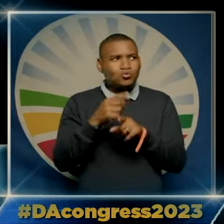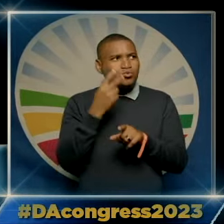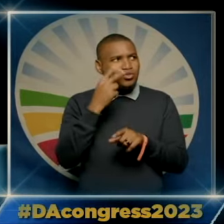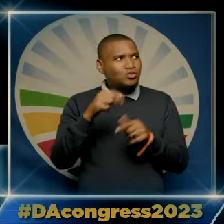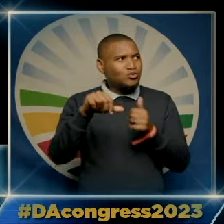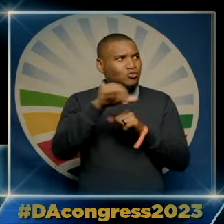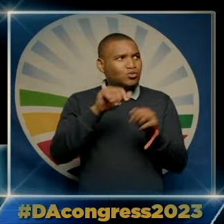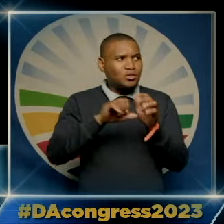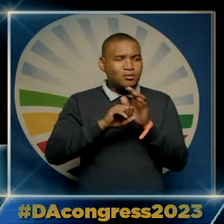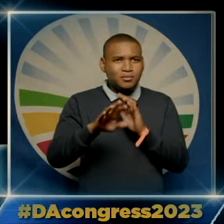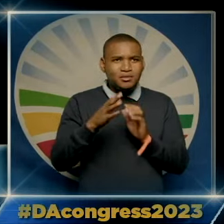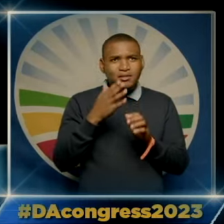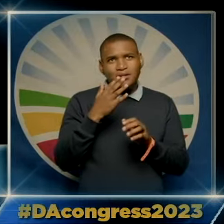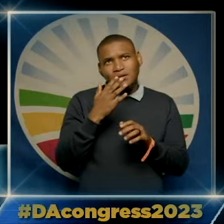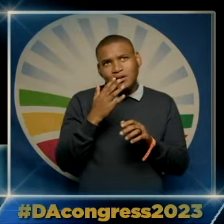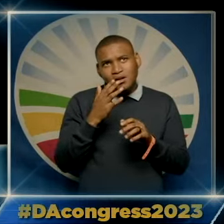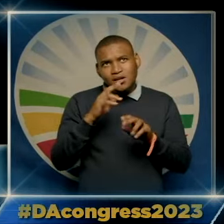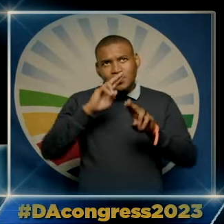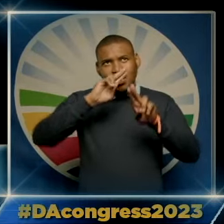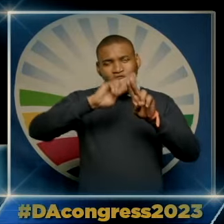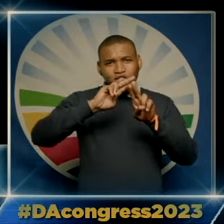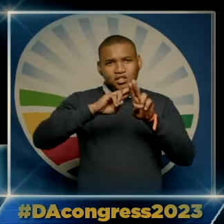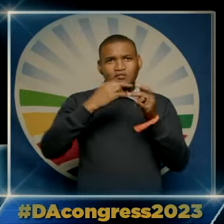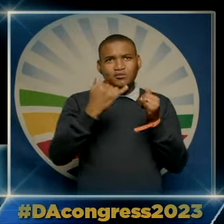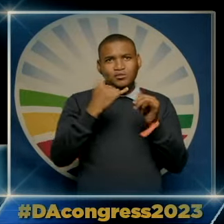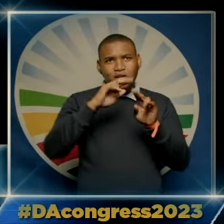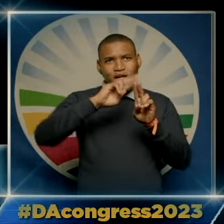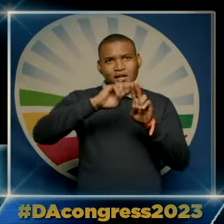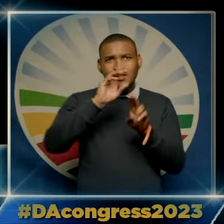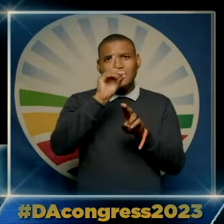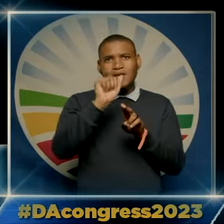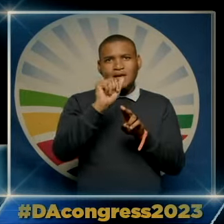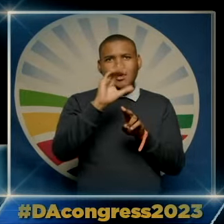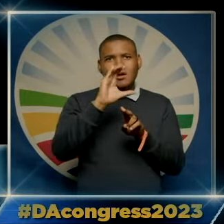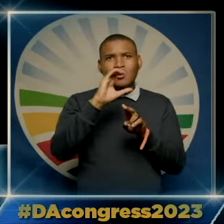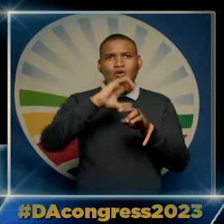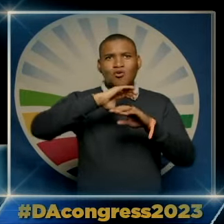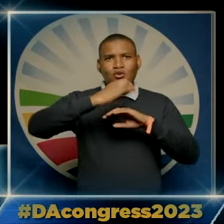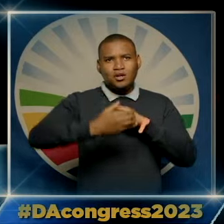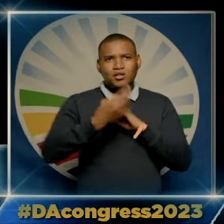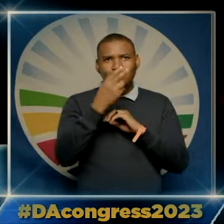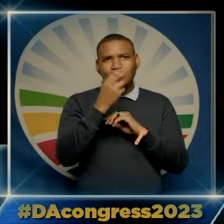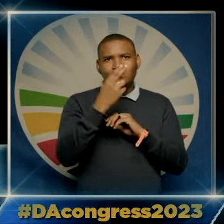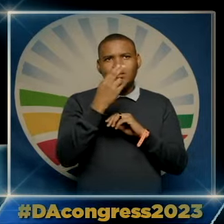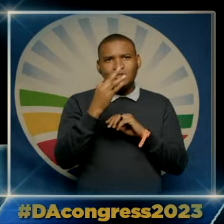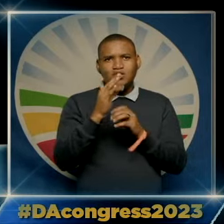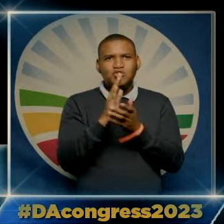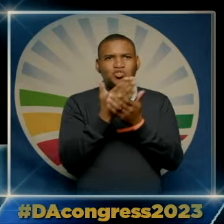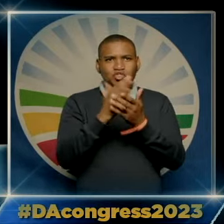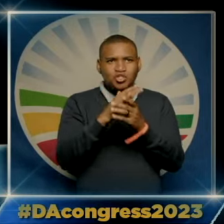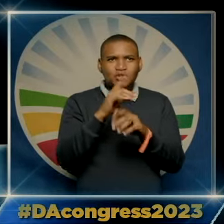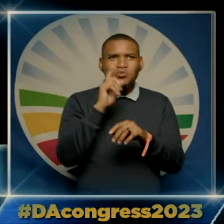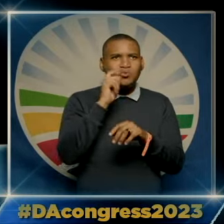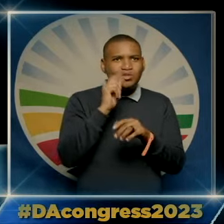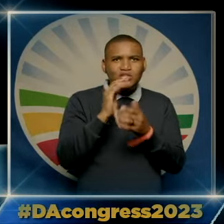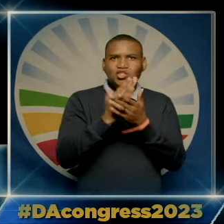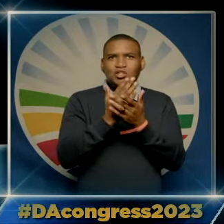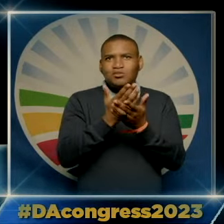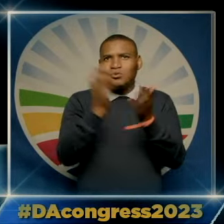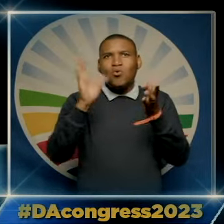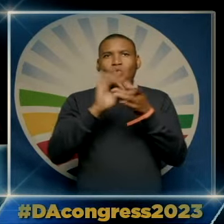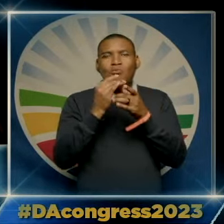those timelines blue. The hashtag of the day is hashtag DA Congress 2023. Share those photos, share with everybody at home who's